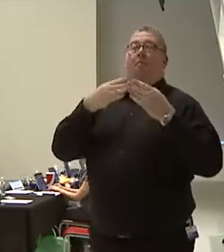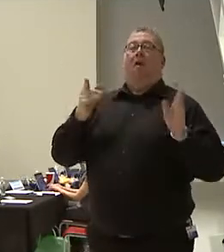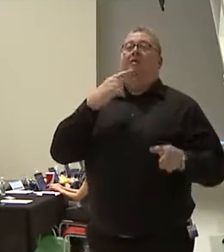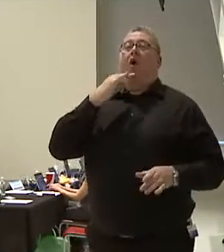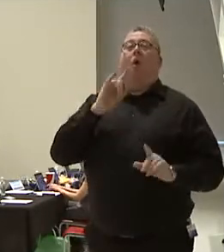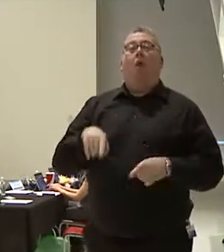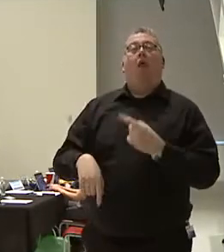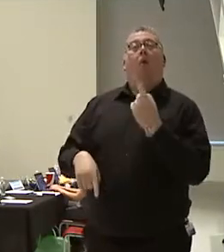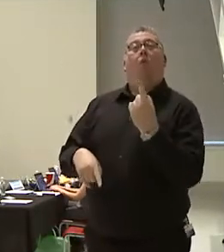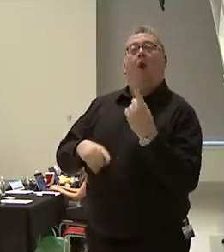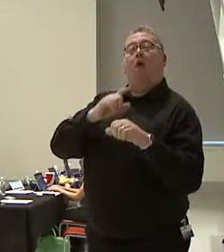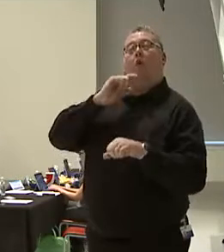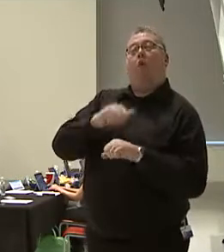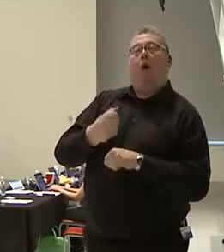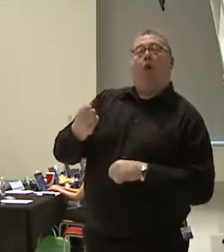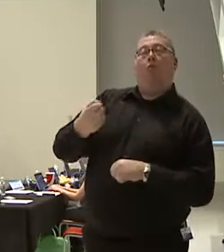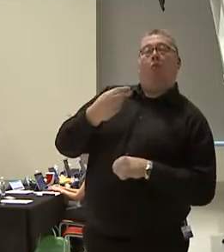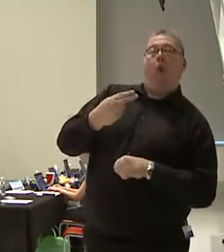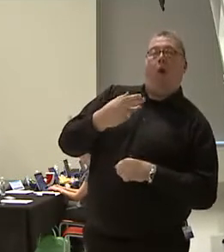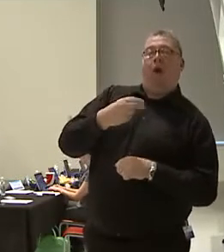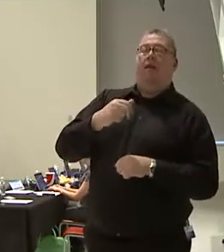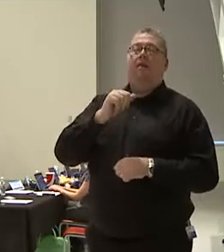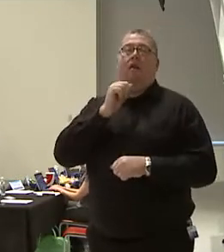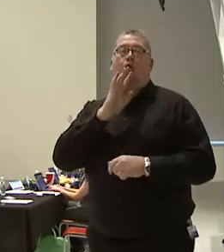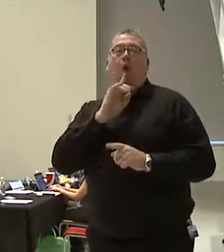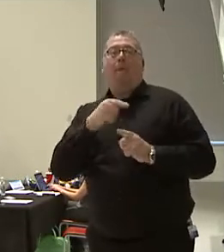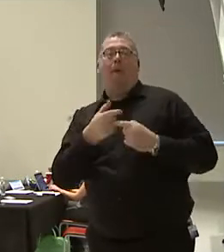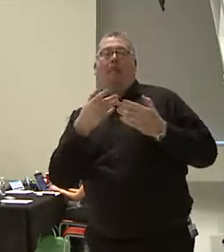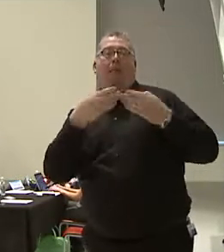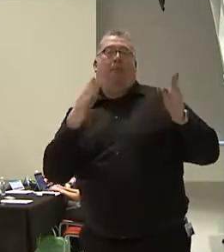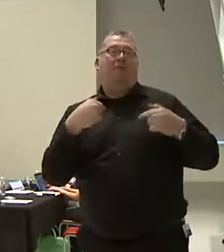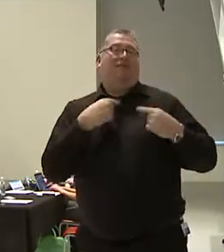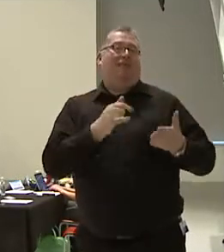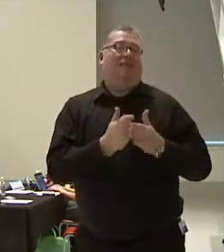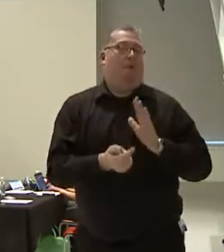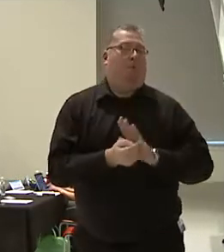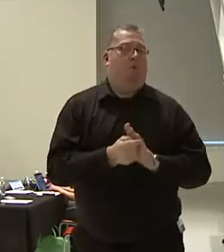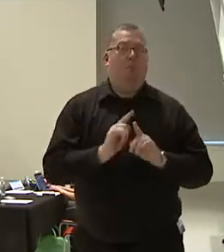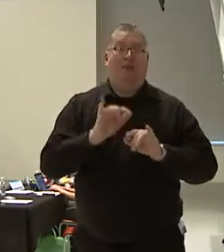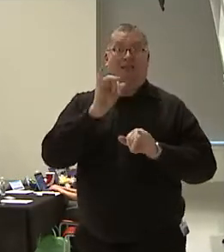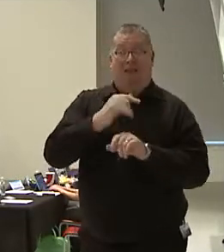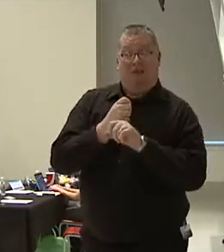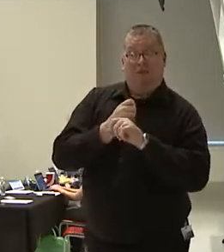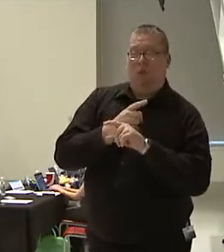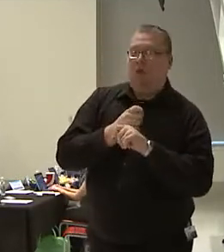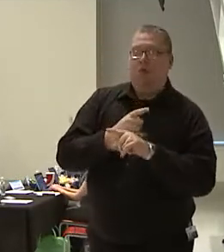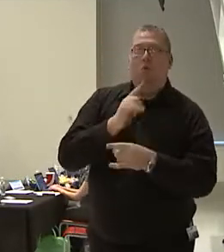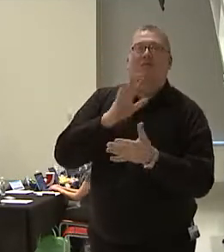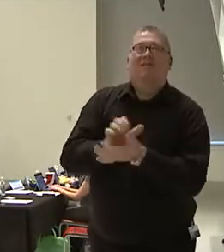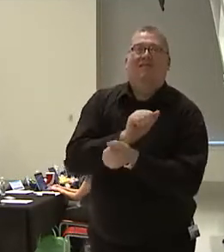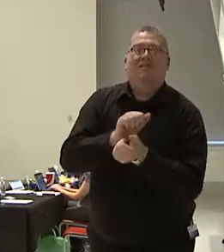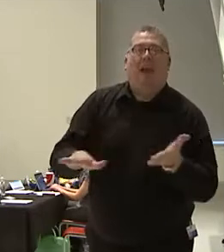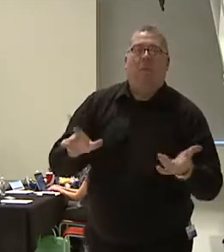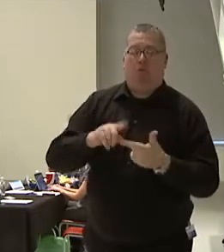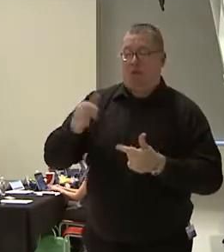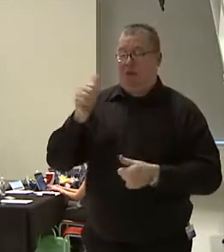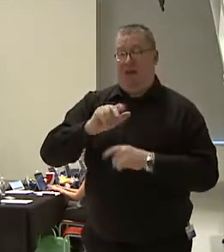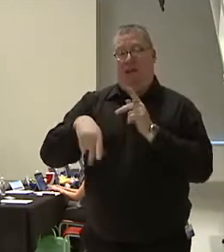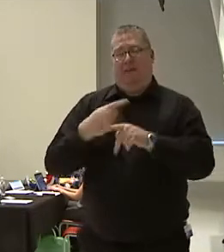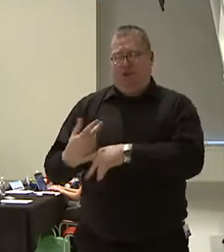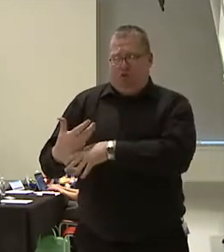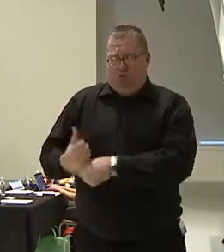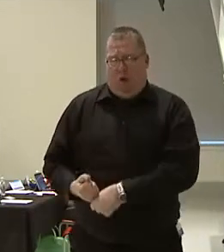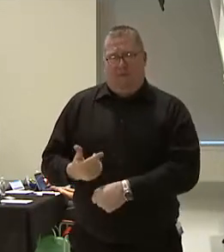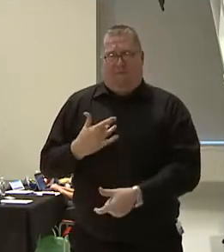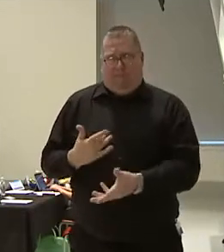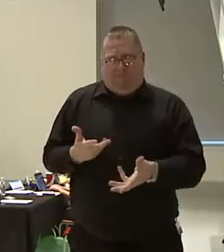only one rock that was thrown, and he hasn't talked about it publicly since. But that tweet was really damaging to any sort of trust that we